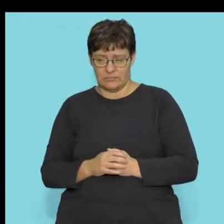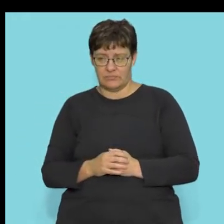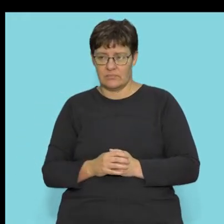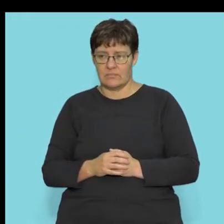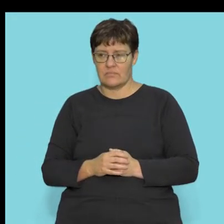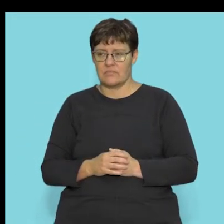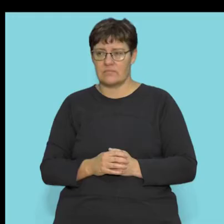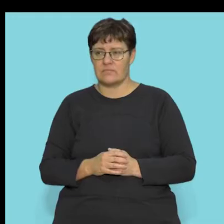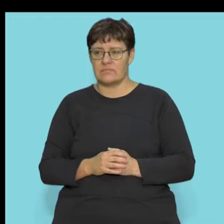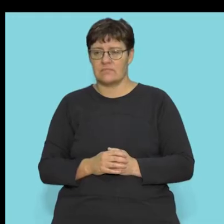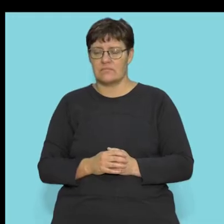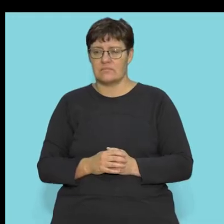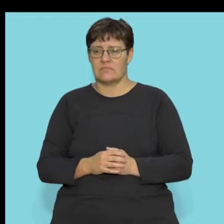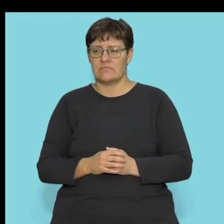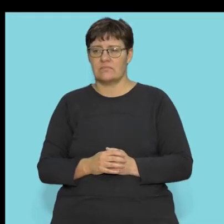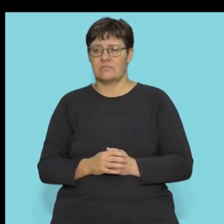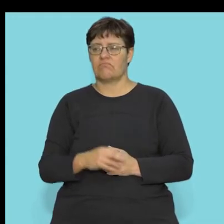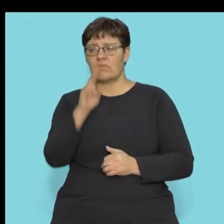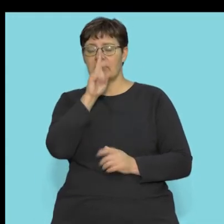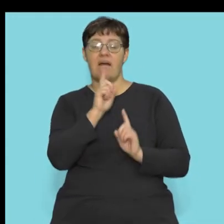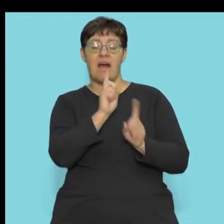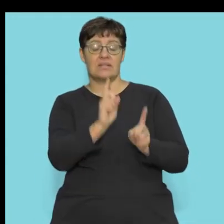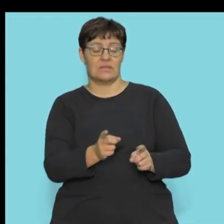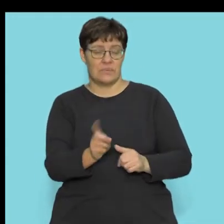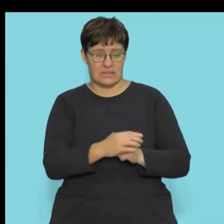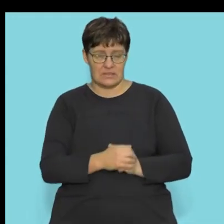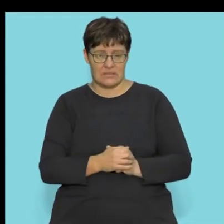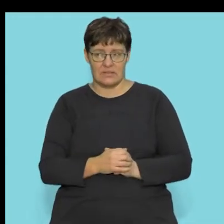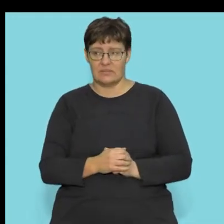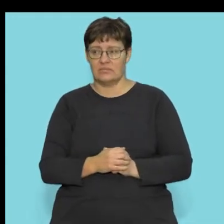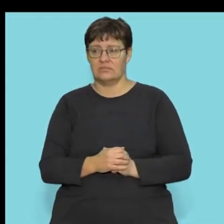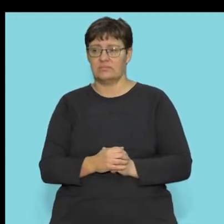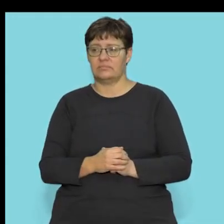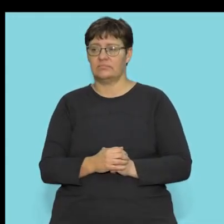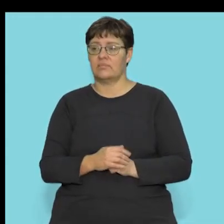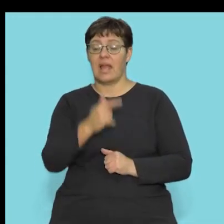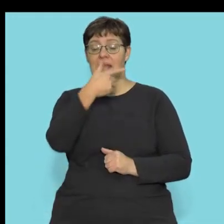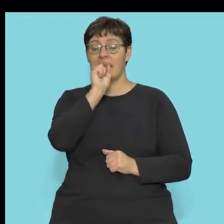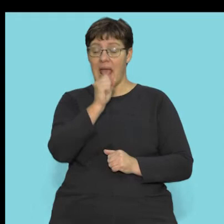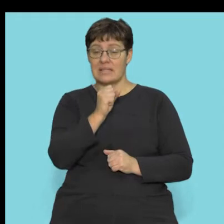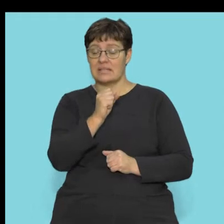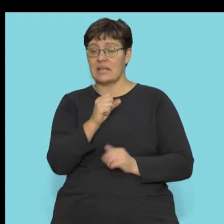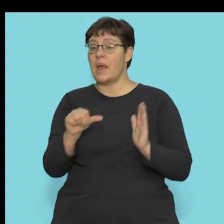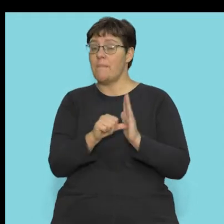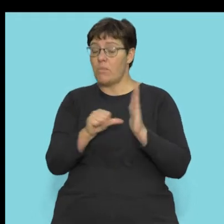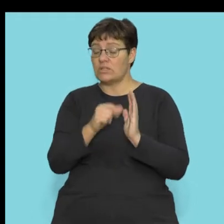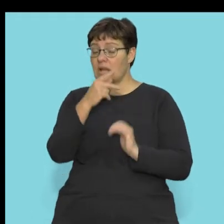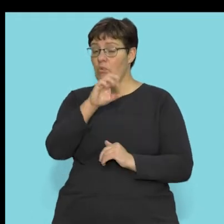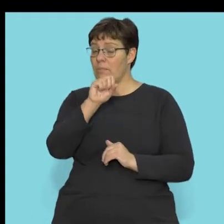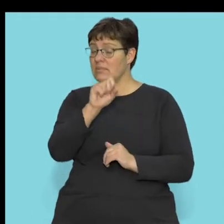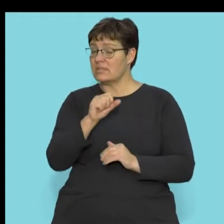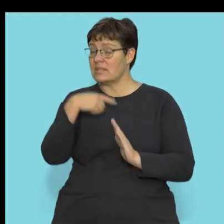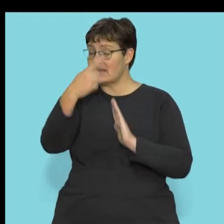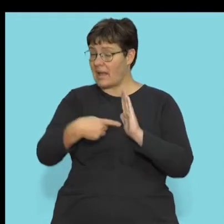little while ago. Let's see what your answers were. So as I mentioned, the gas which is essential for the Krebs cycle